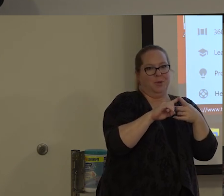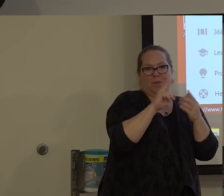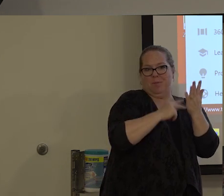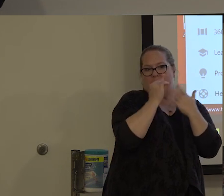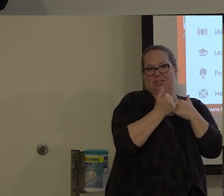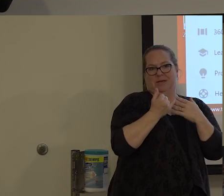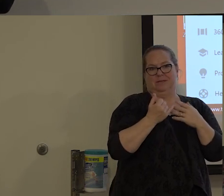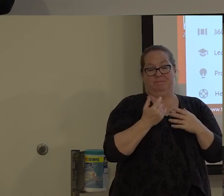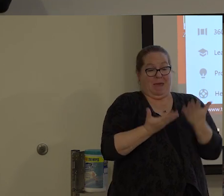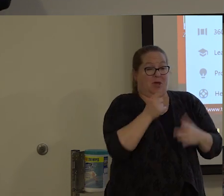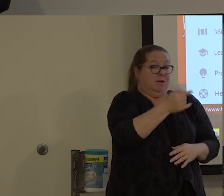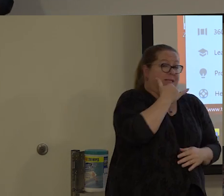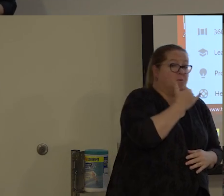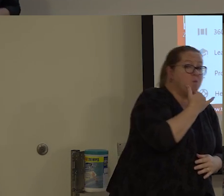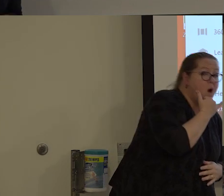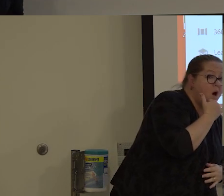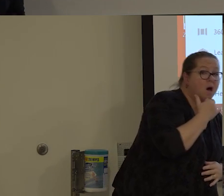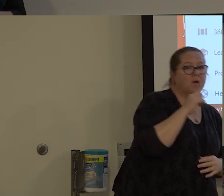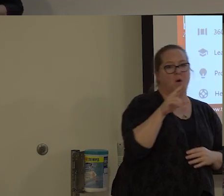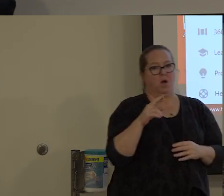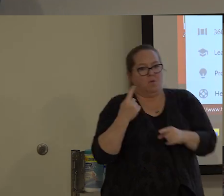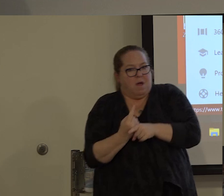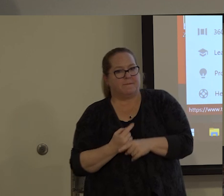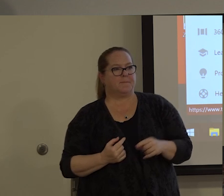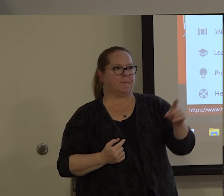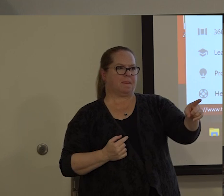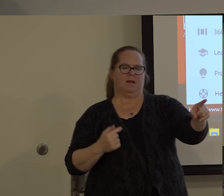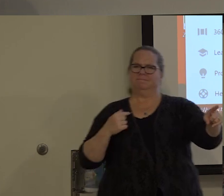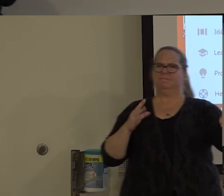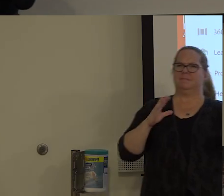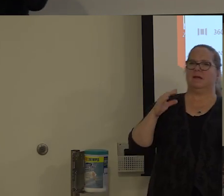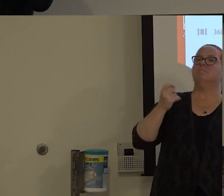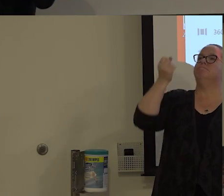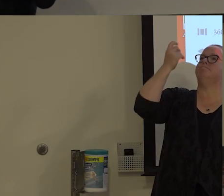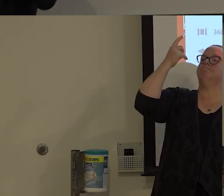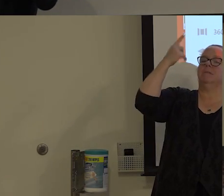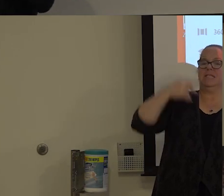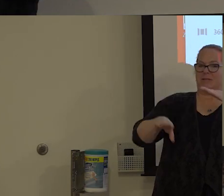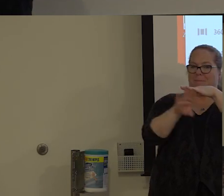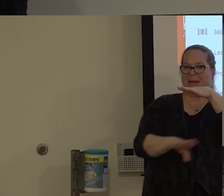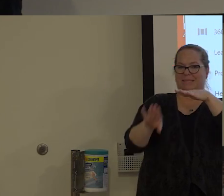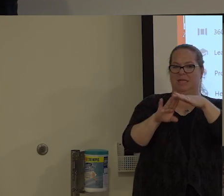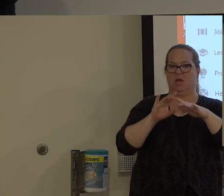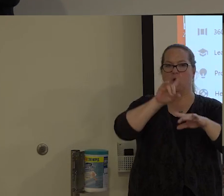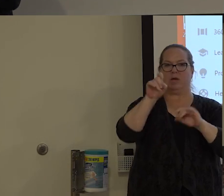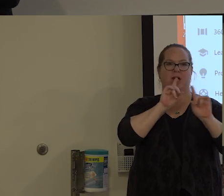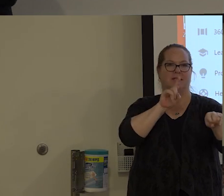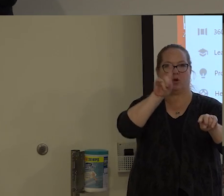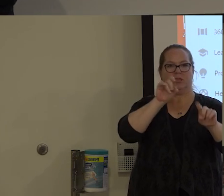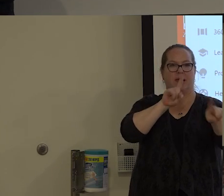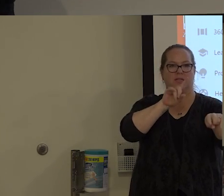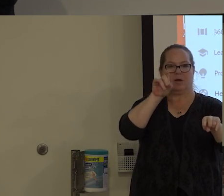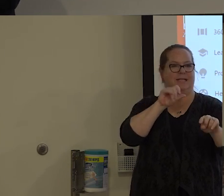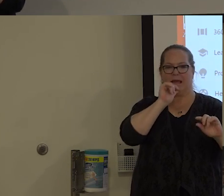said incorrectly, something, Okay, really so anything. I guess what I'm saying, I get it now. So it's basically question, answer, question, answer. It's not